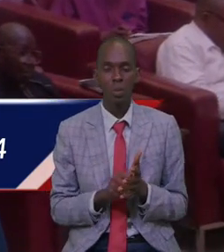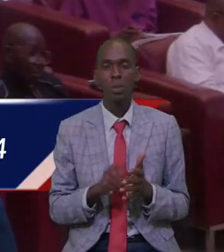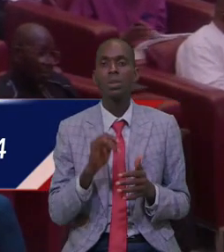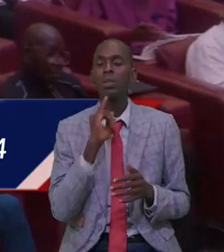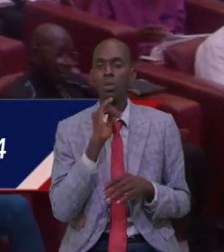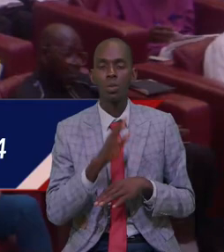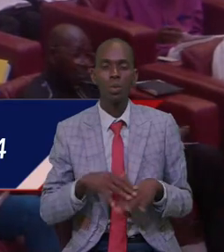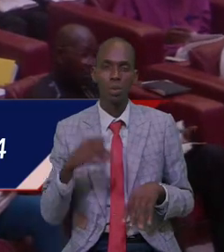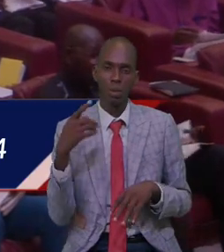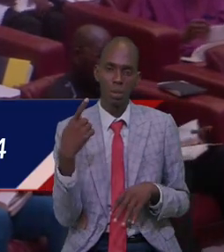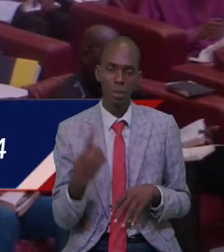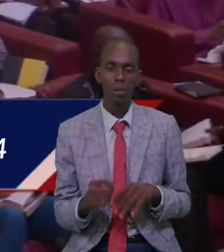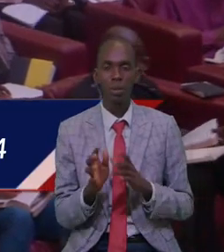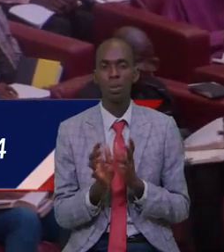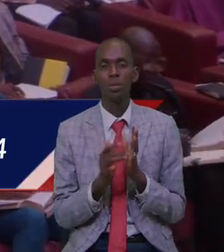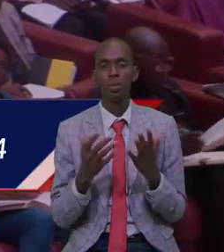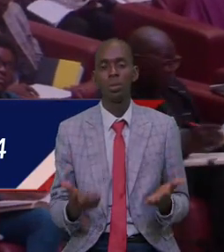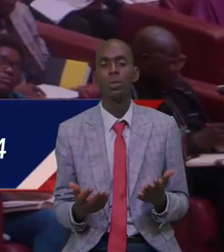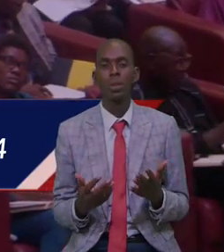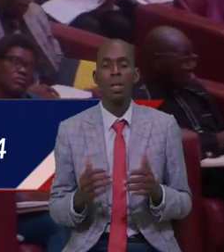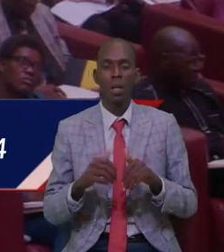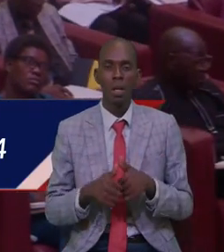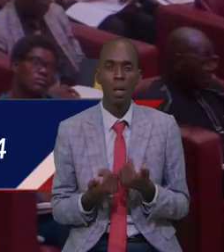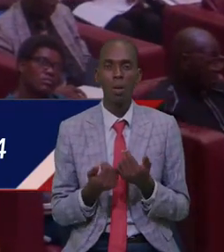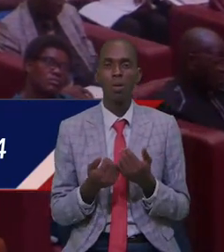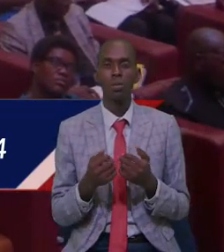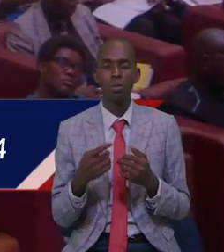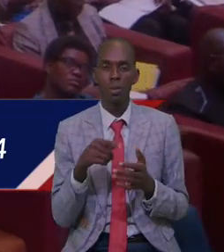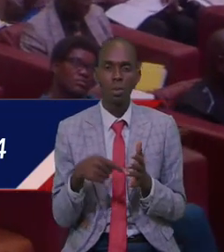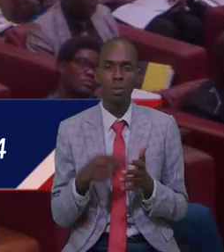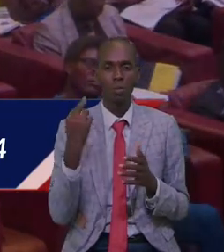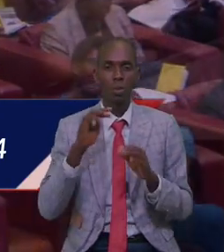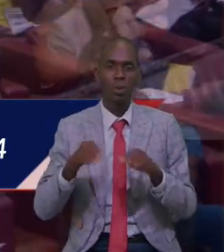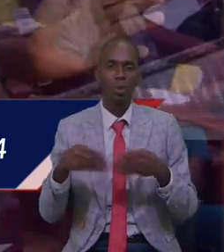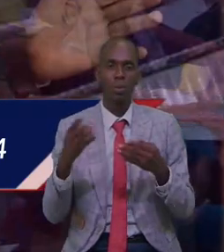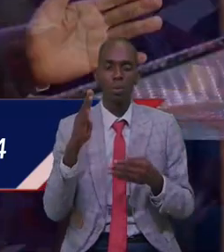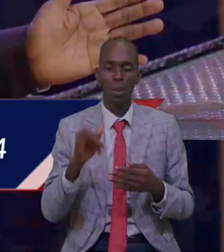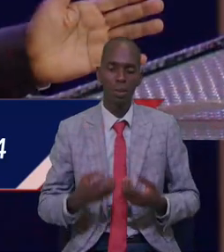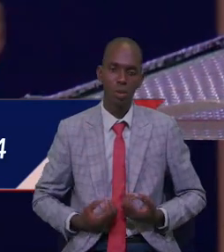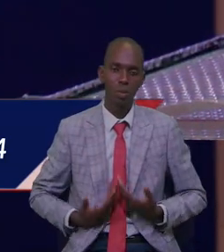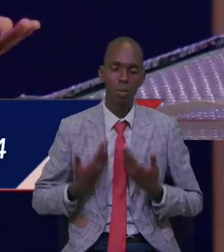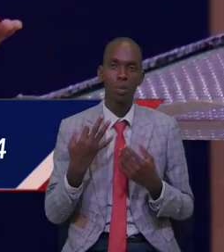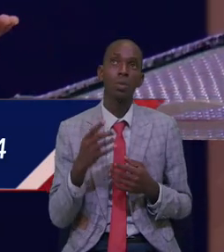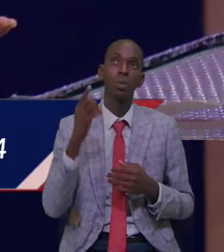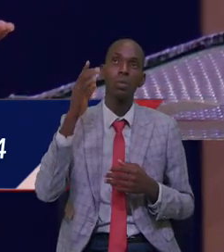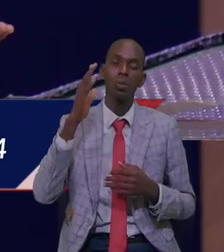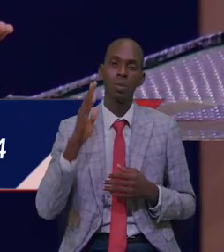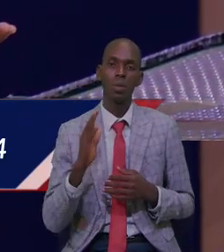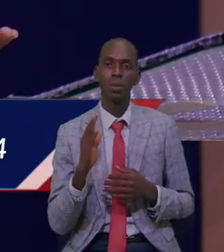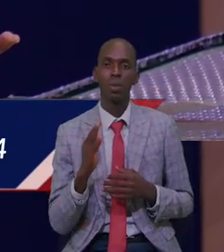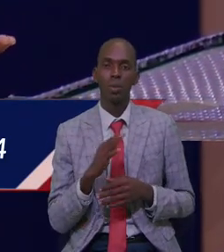the scriptures, and all scripture is given by inspiration of God. All the Old Testament scriptures